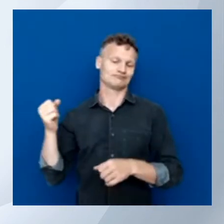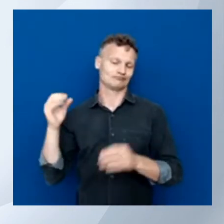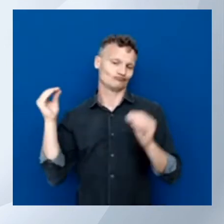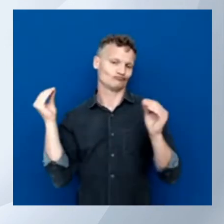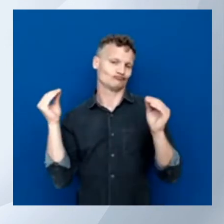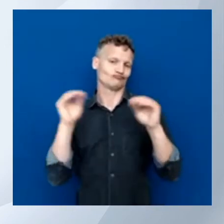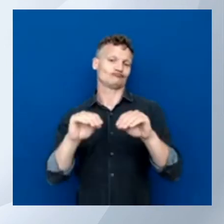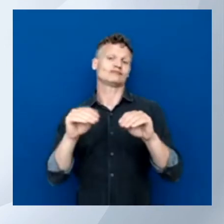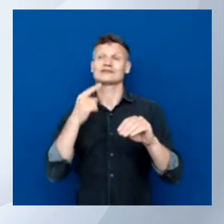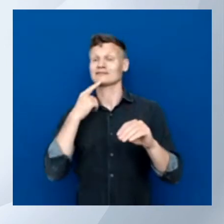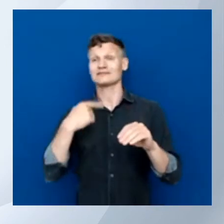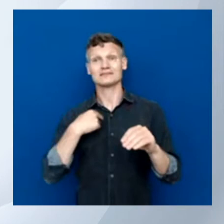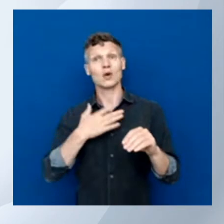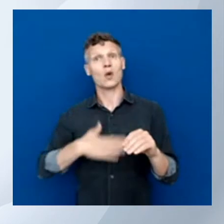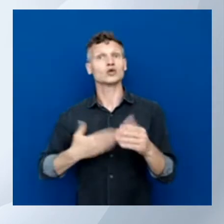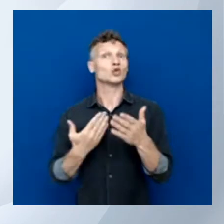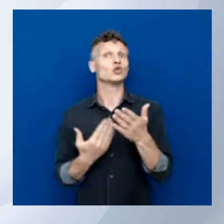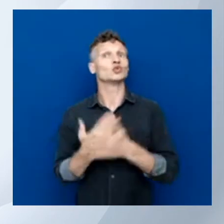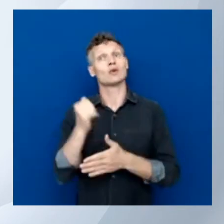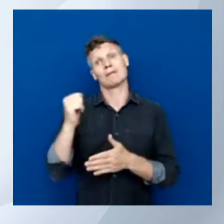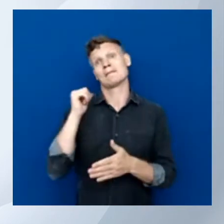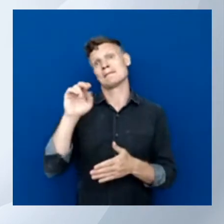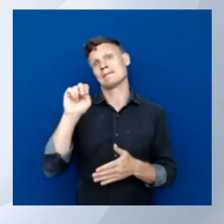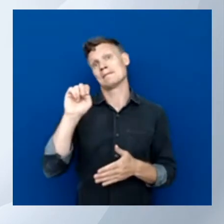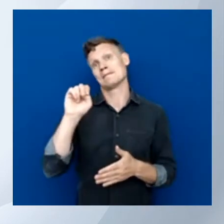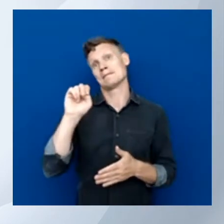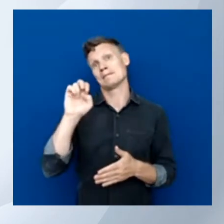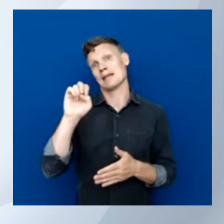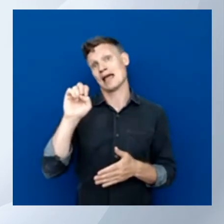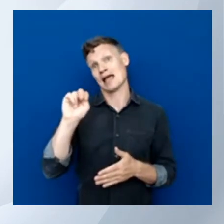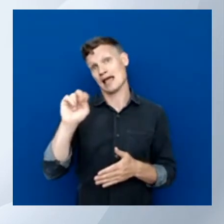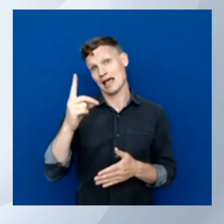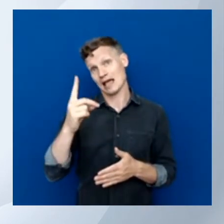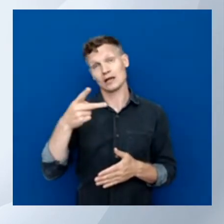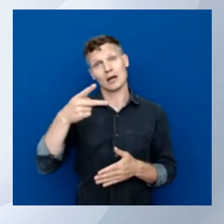new backend pool, and it should point to the VACD West